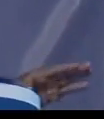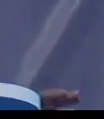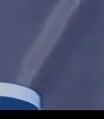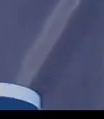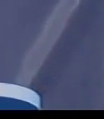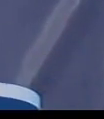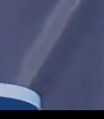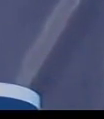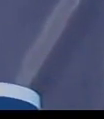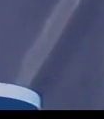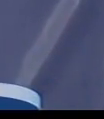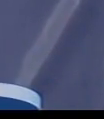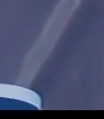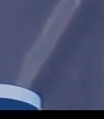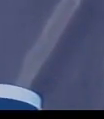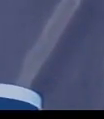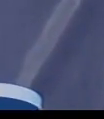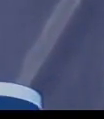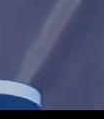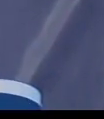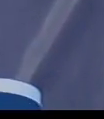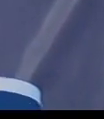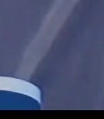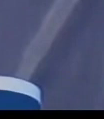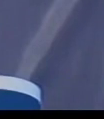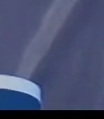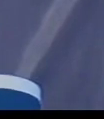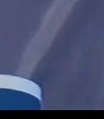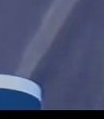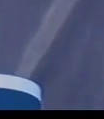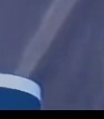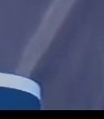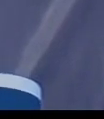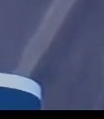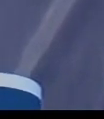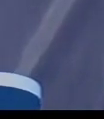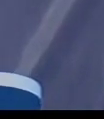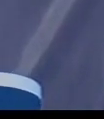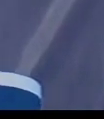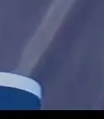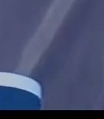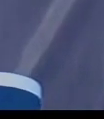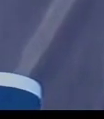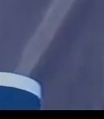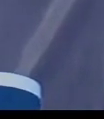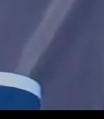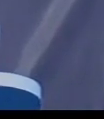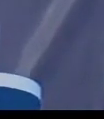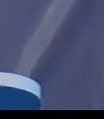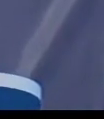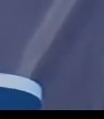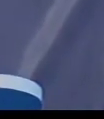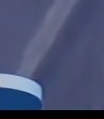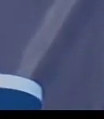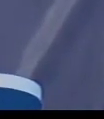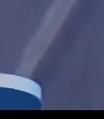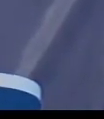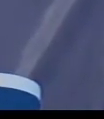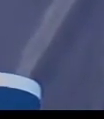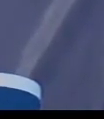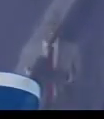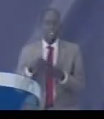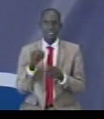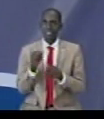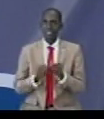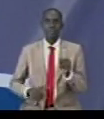the problems that have been covered in prayer. Check it up. Joy, joy, joy. Every angle in